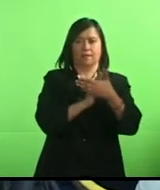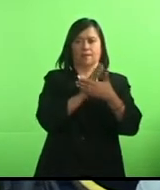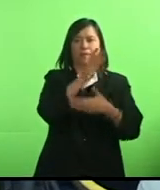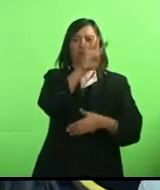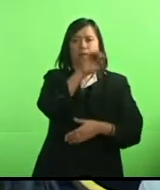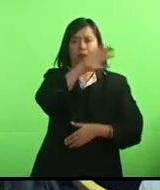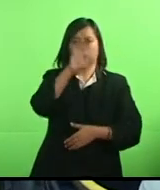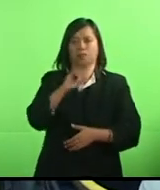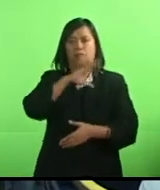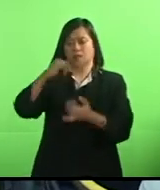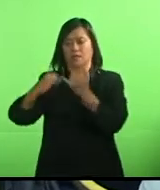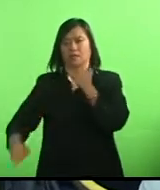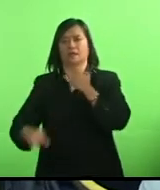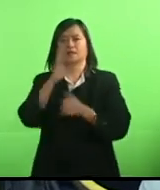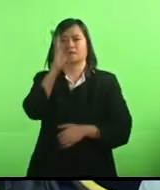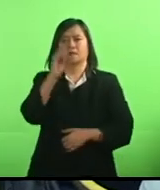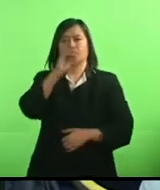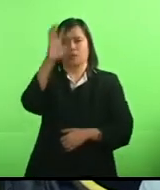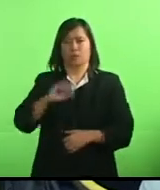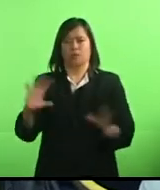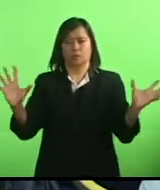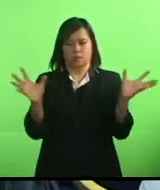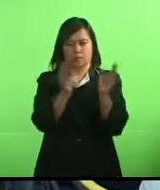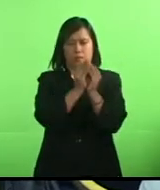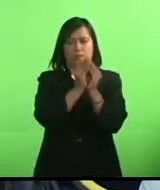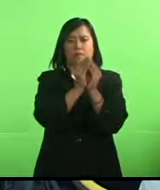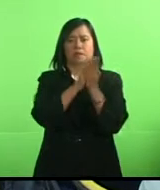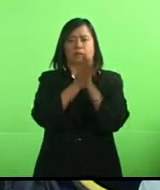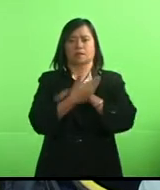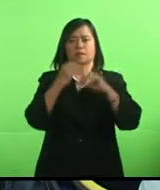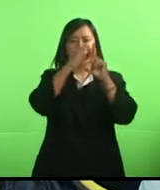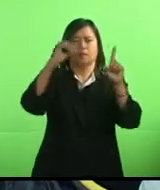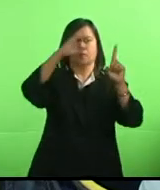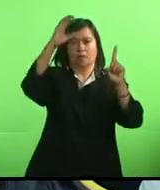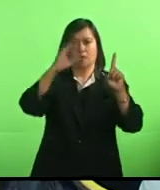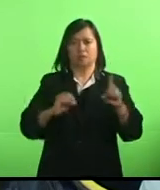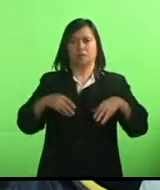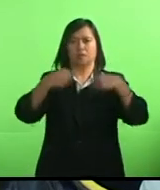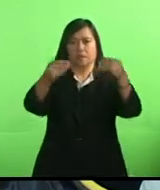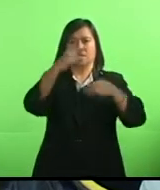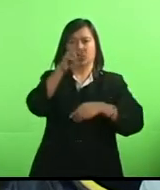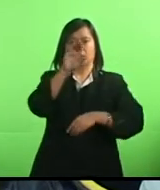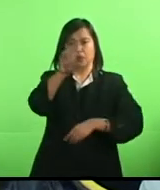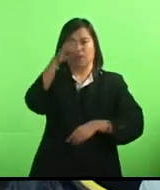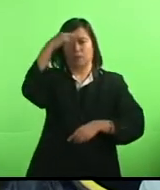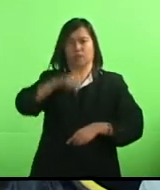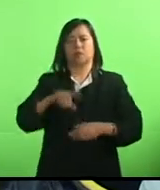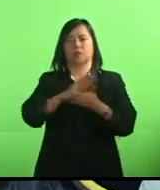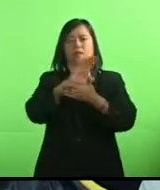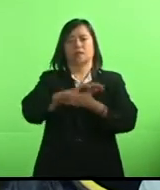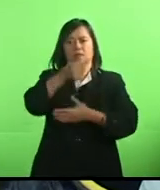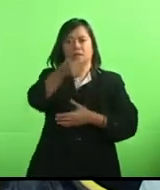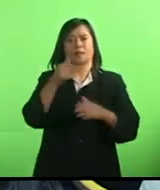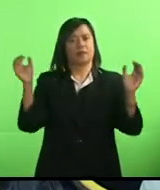and your finals, 60%. That too will make up your mark grade for this paper. Nothing